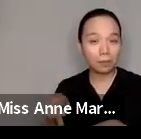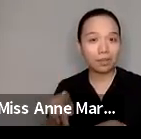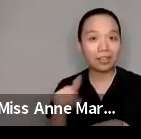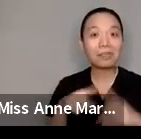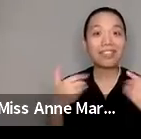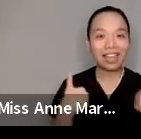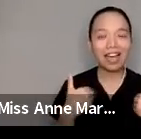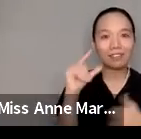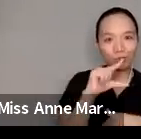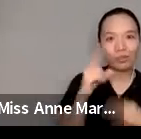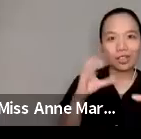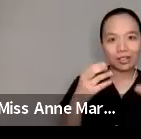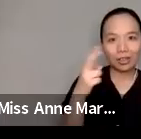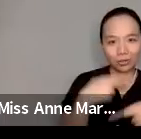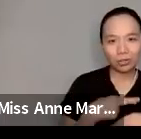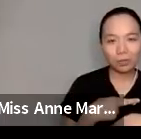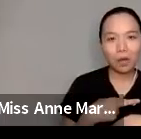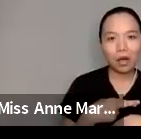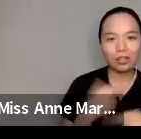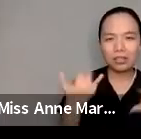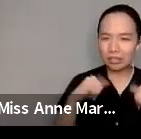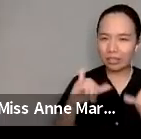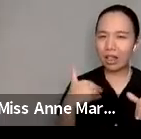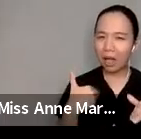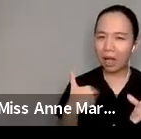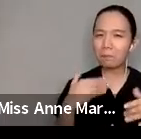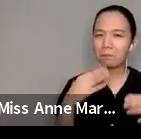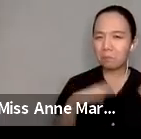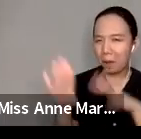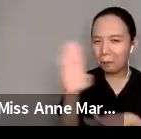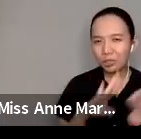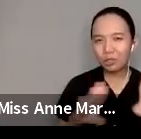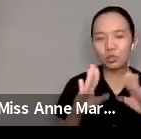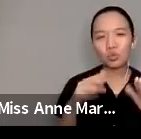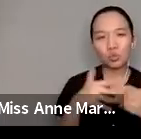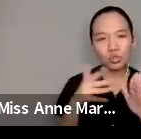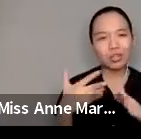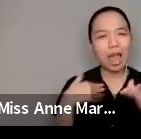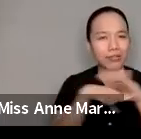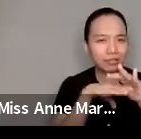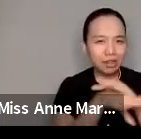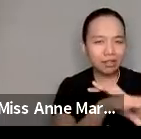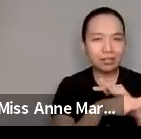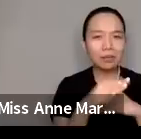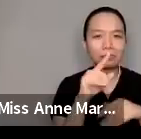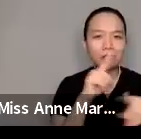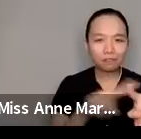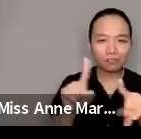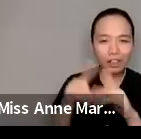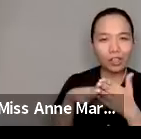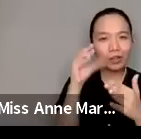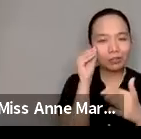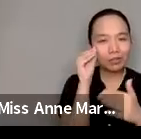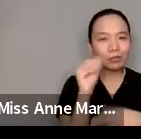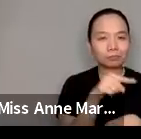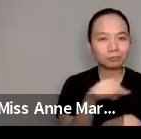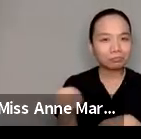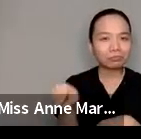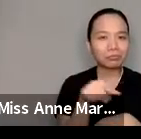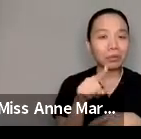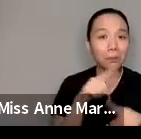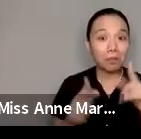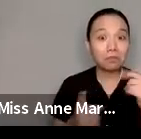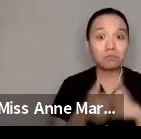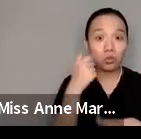Classroom. Although there are still problems from the students in accessing the platform, but over time, most of them understand and